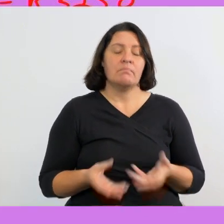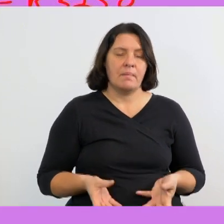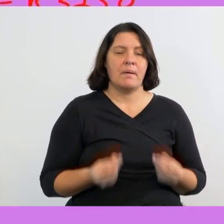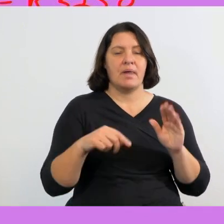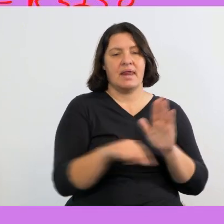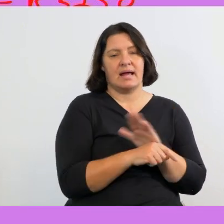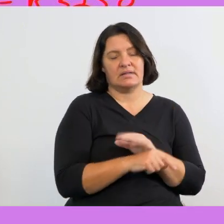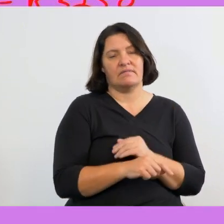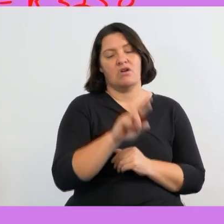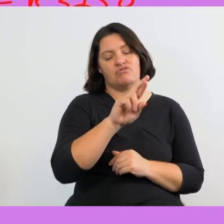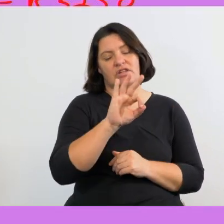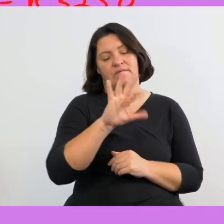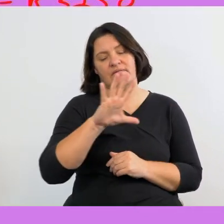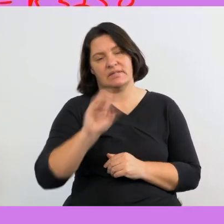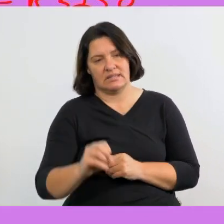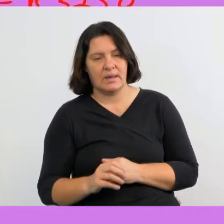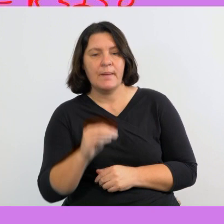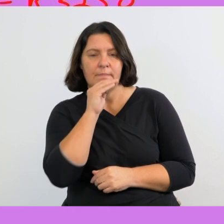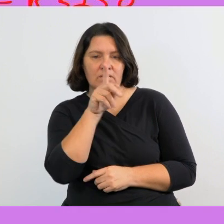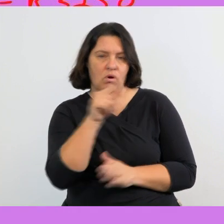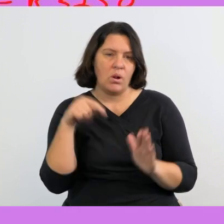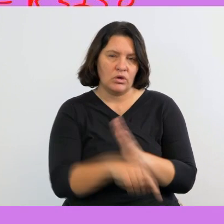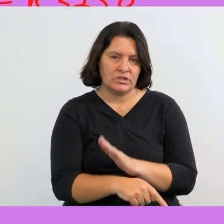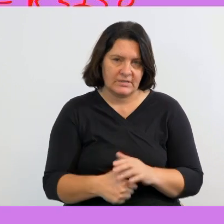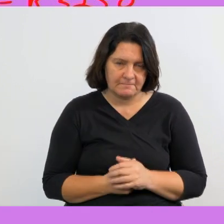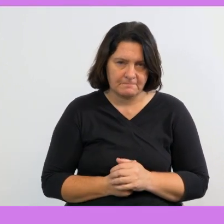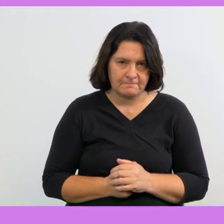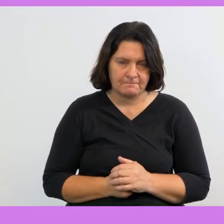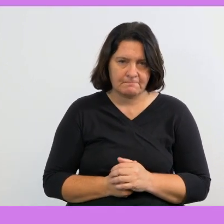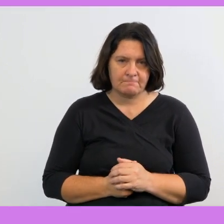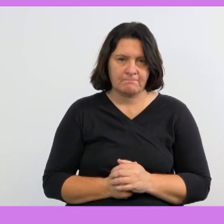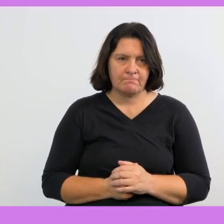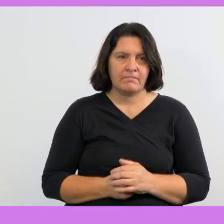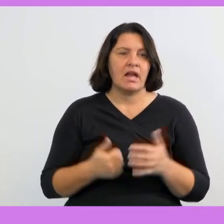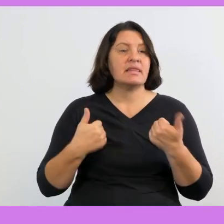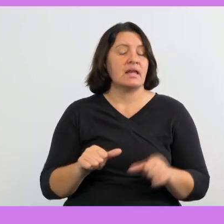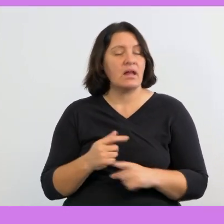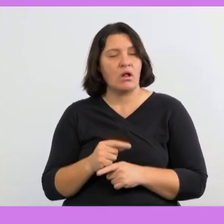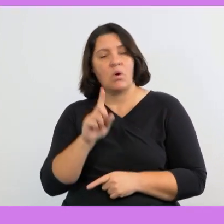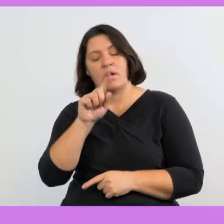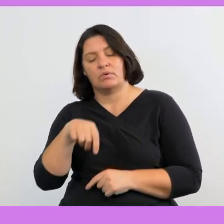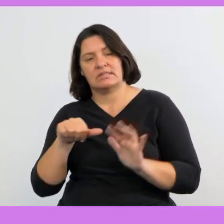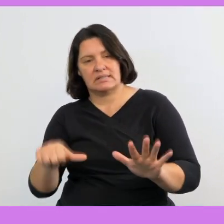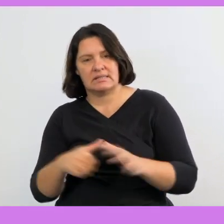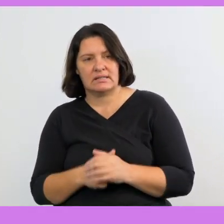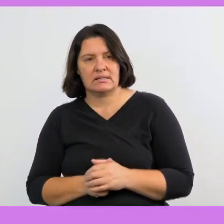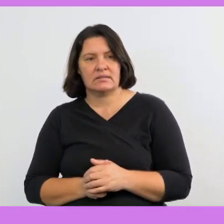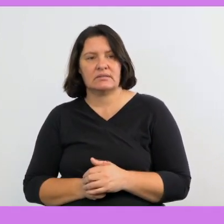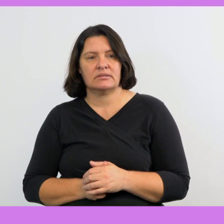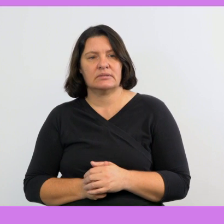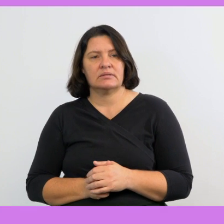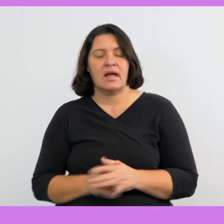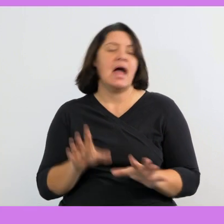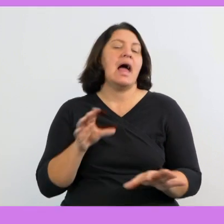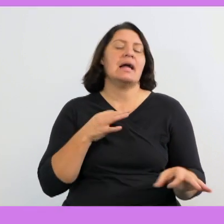me a negative answer of 350, which equates to a loss. And then we are looking at question 1.6 now.